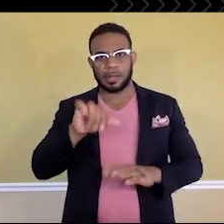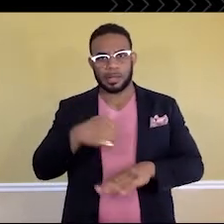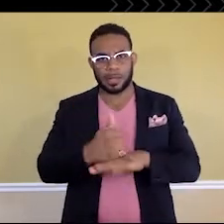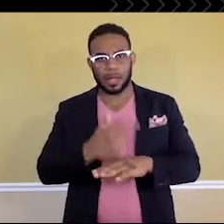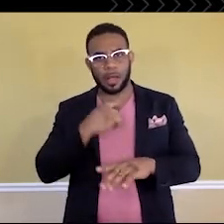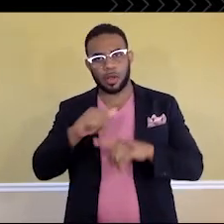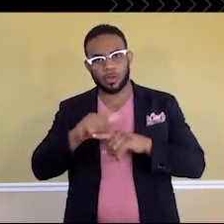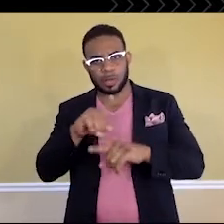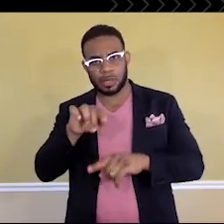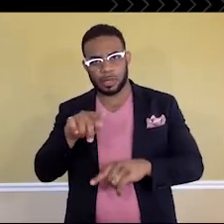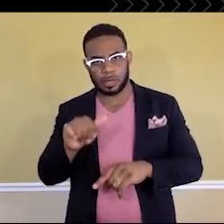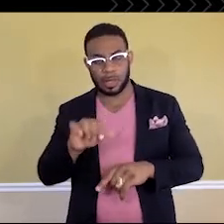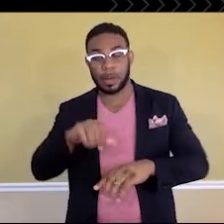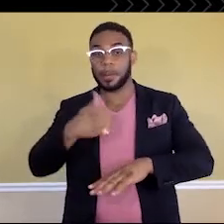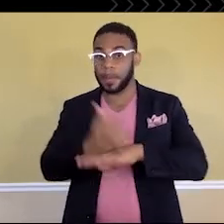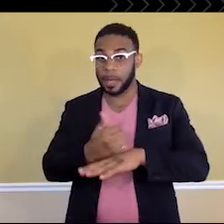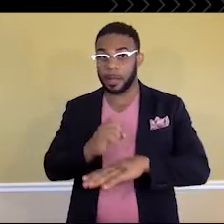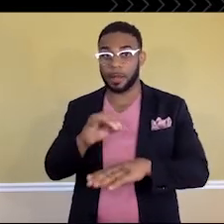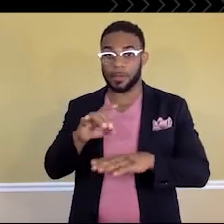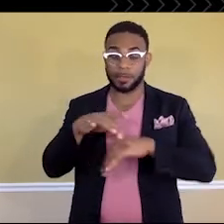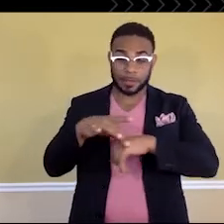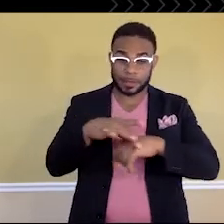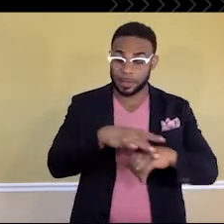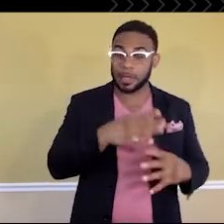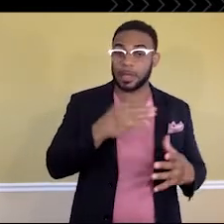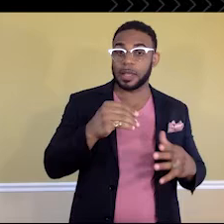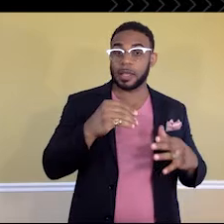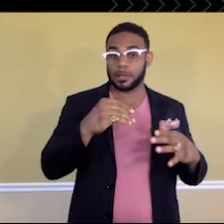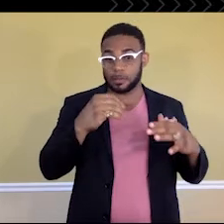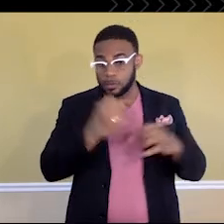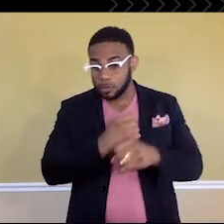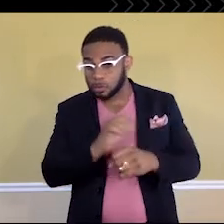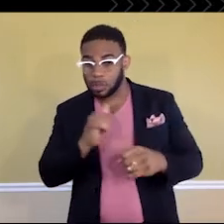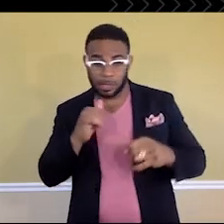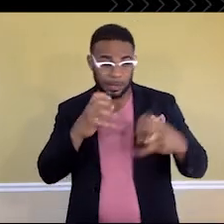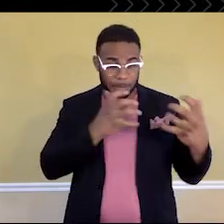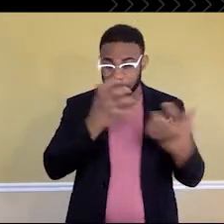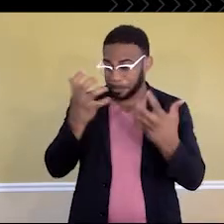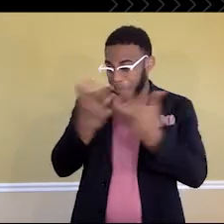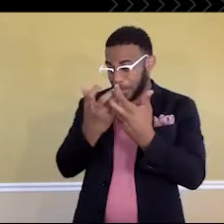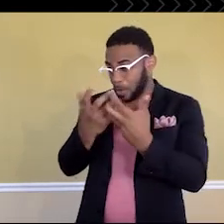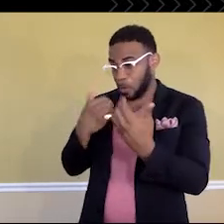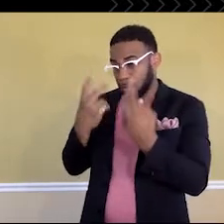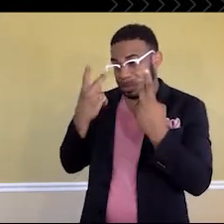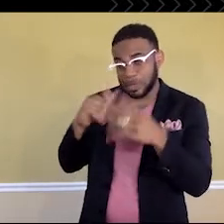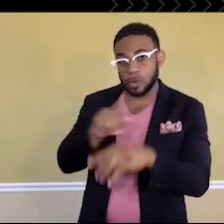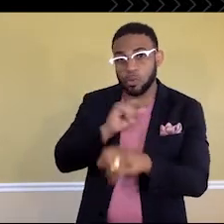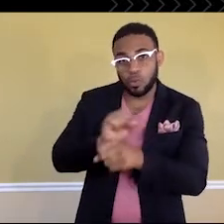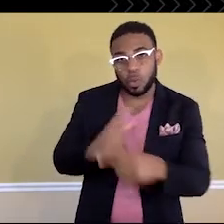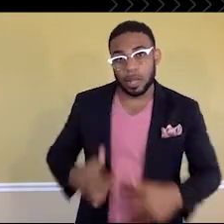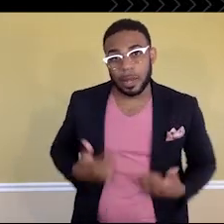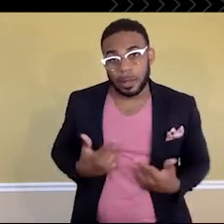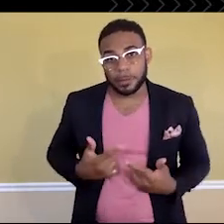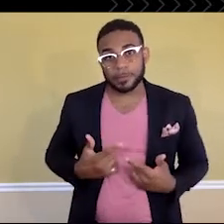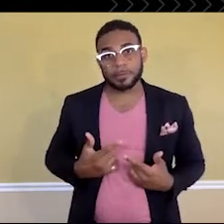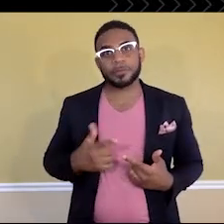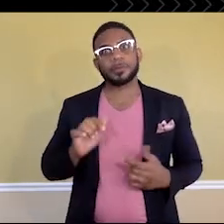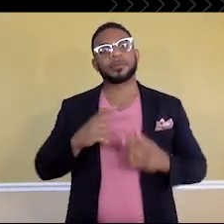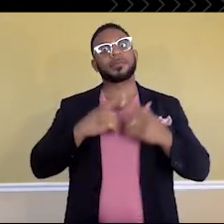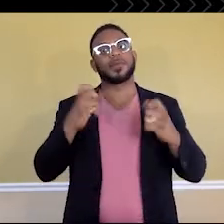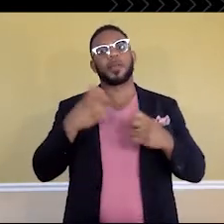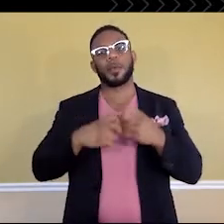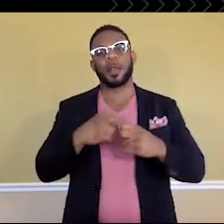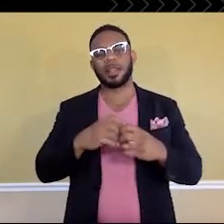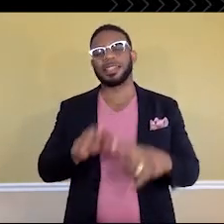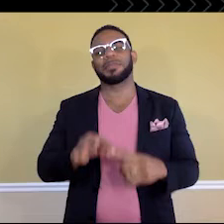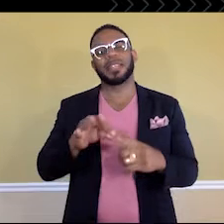our training data based off of the demographics and trying to match those to what we see in real life. That's a huge